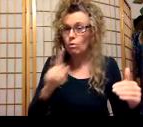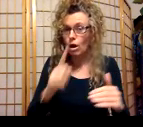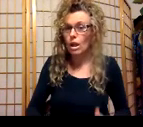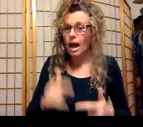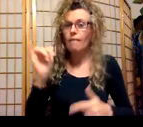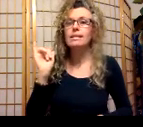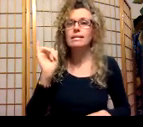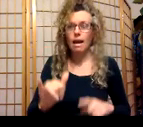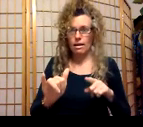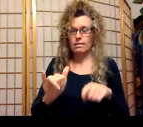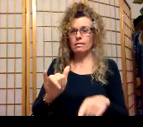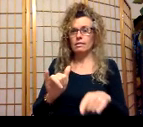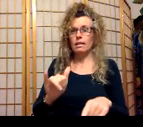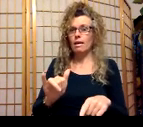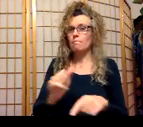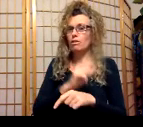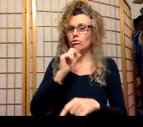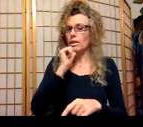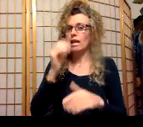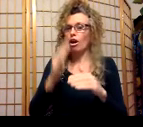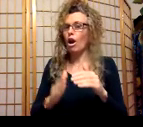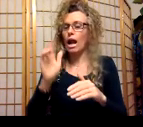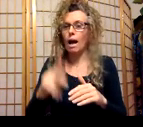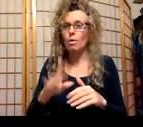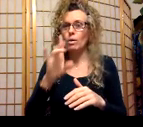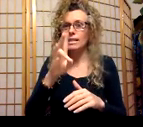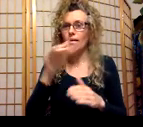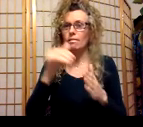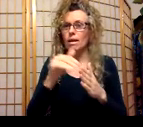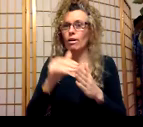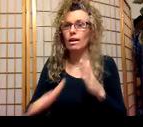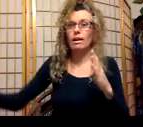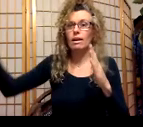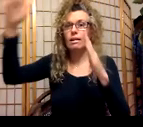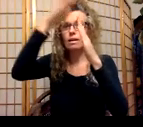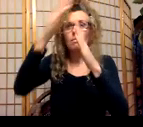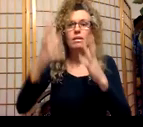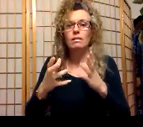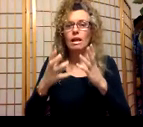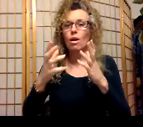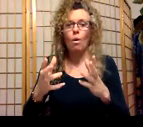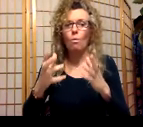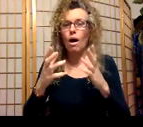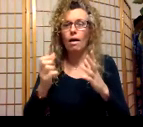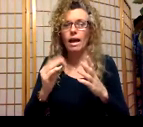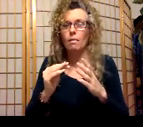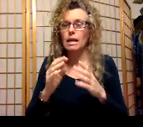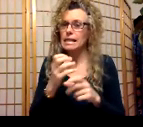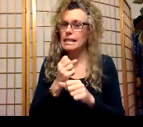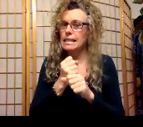stays where it is, to make sure they don't end up with 7 million in the top. They don't want that, so it's tightly